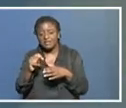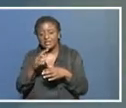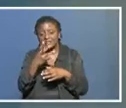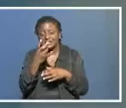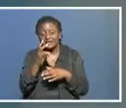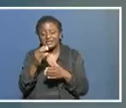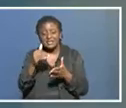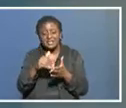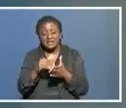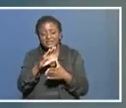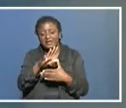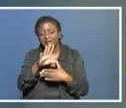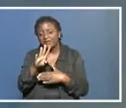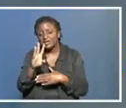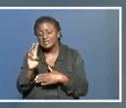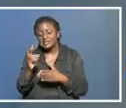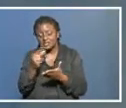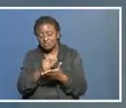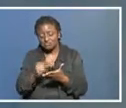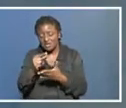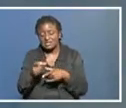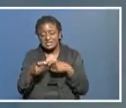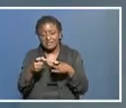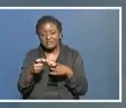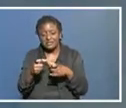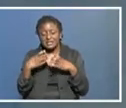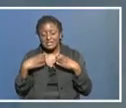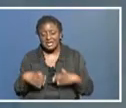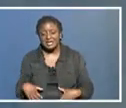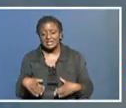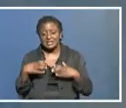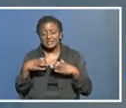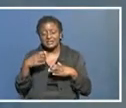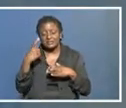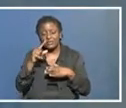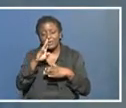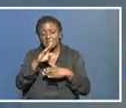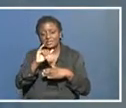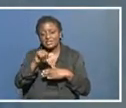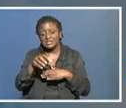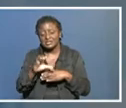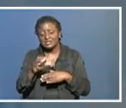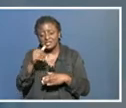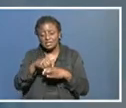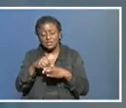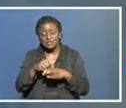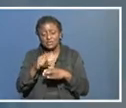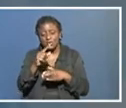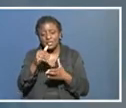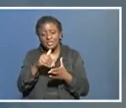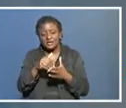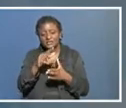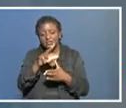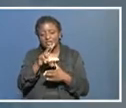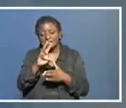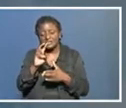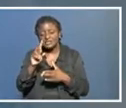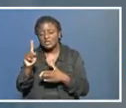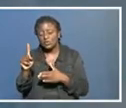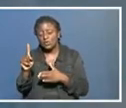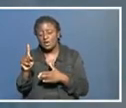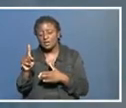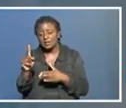17,546 grades awarded, candidates taking the Bahamas Junior Certificates, which include a count of 1,361